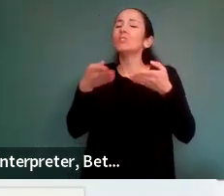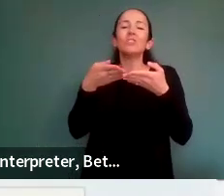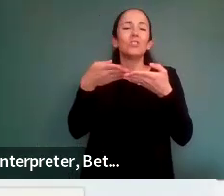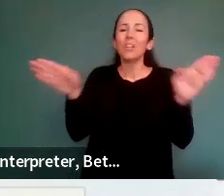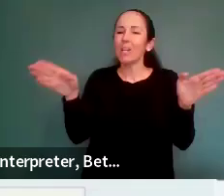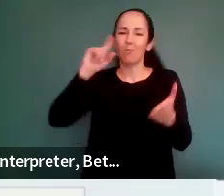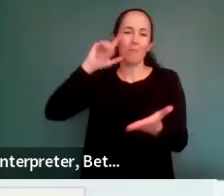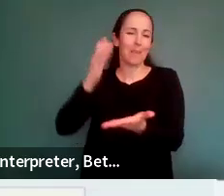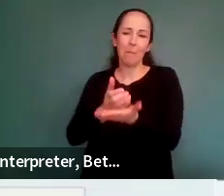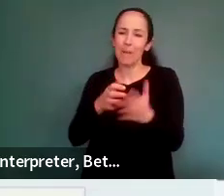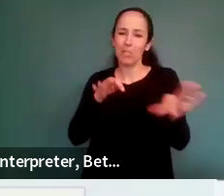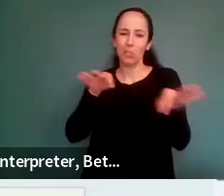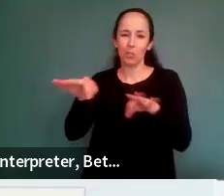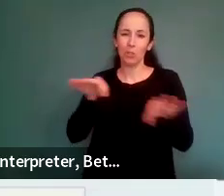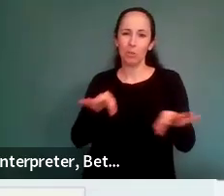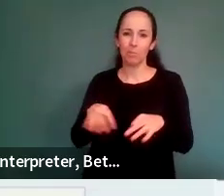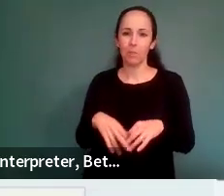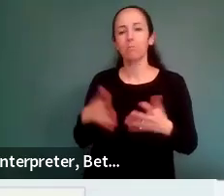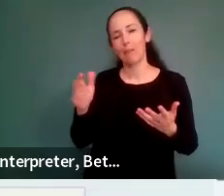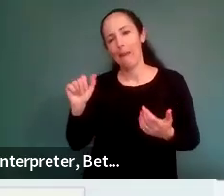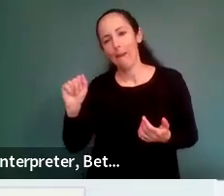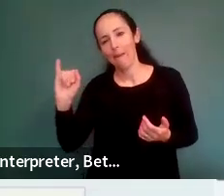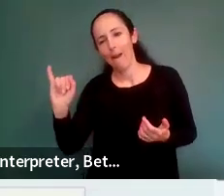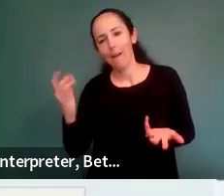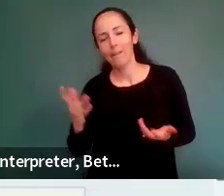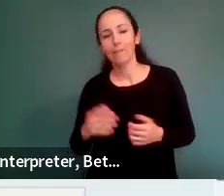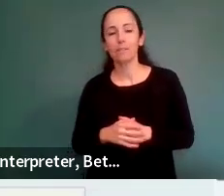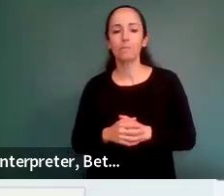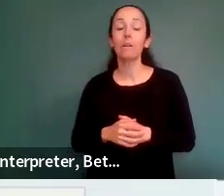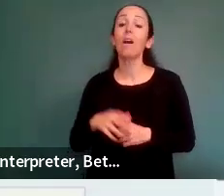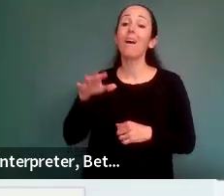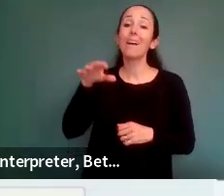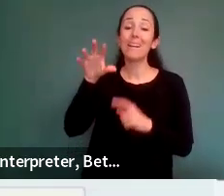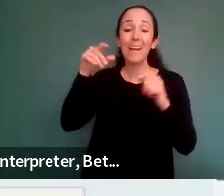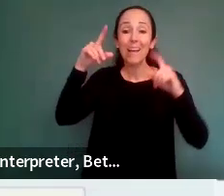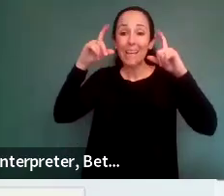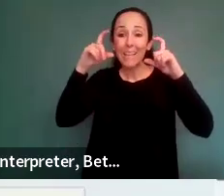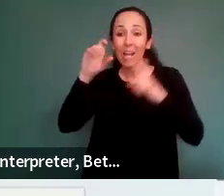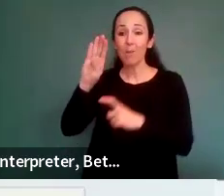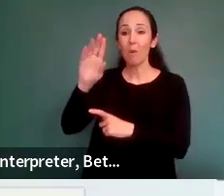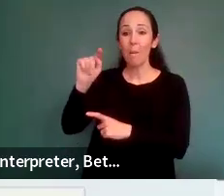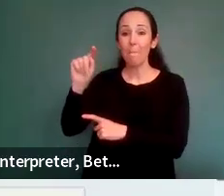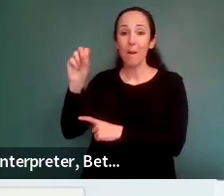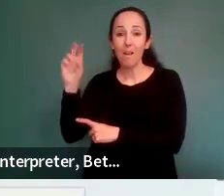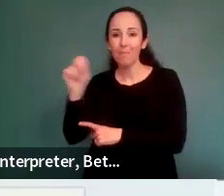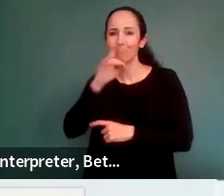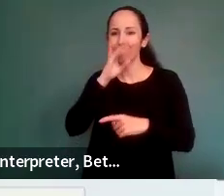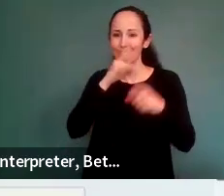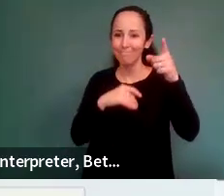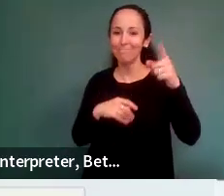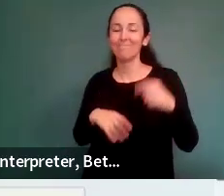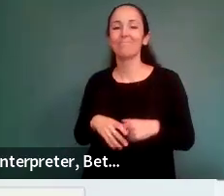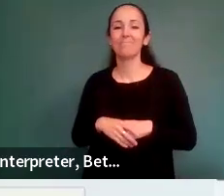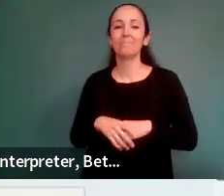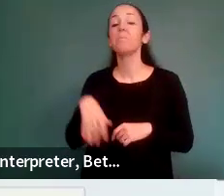can kind of tell that it's AI generated. Camera toolbar. Camera button. So Camera button. let's see what Tap